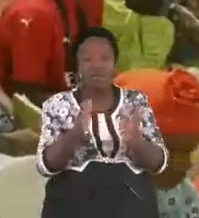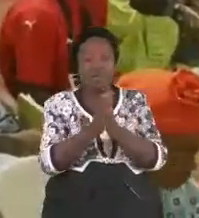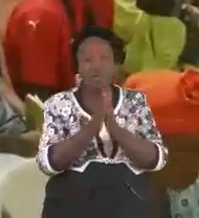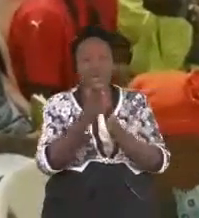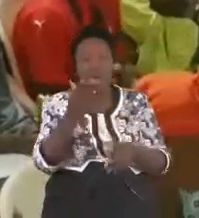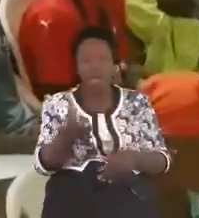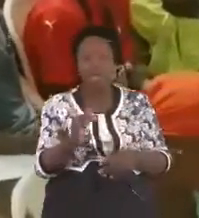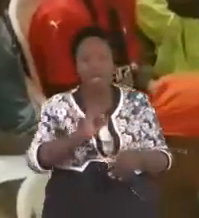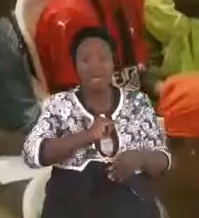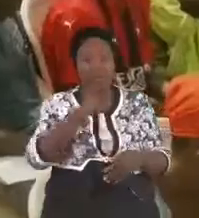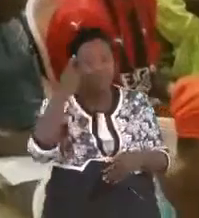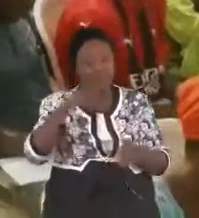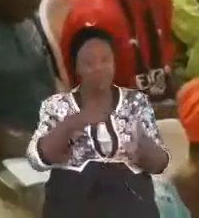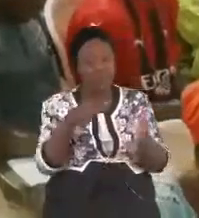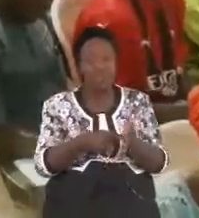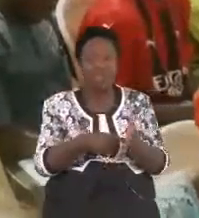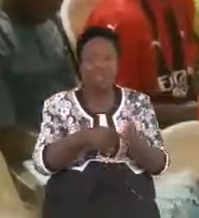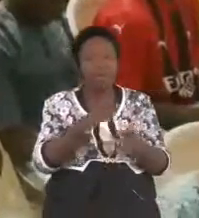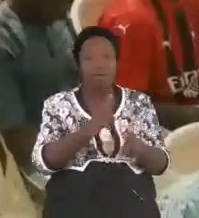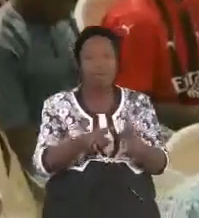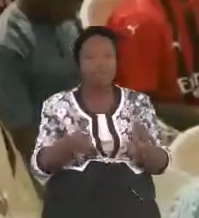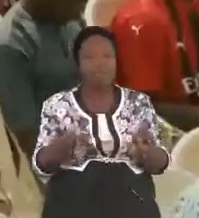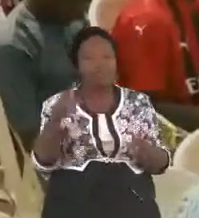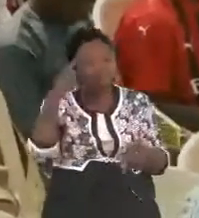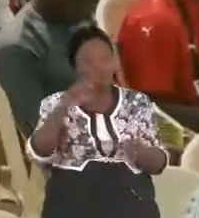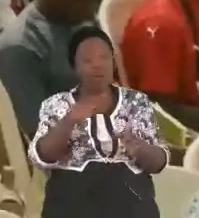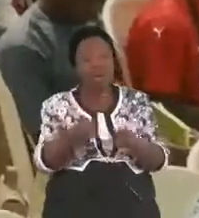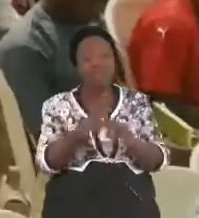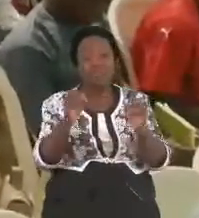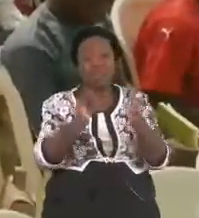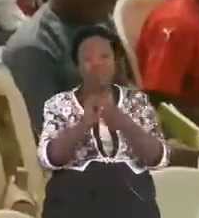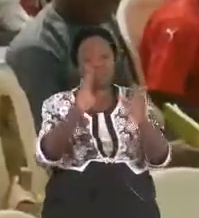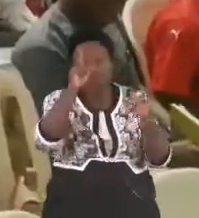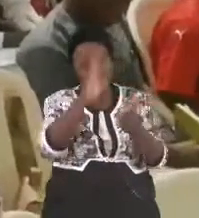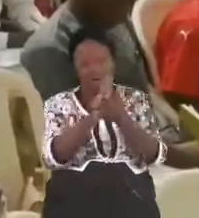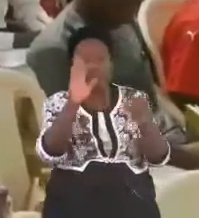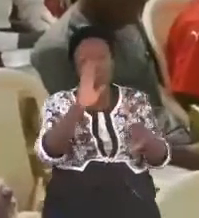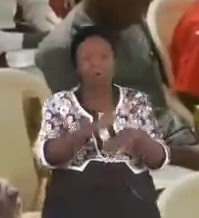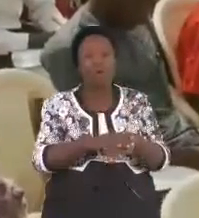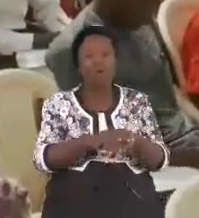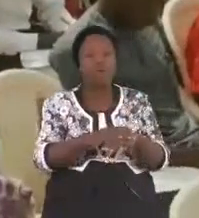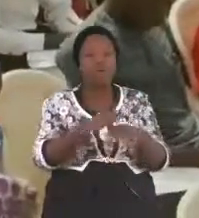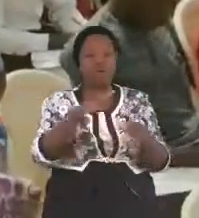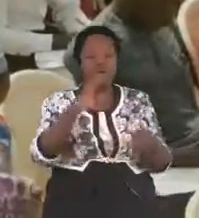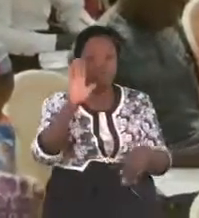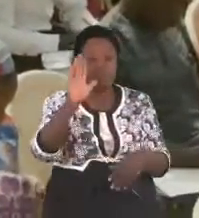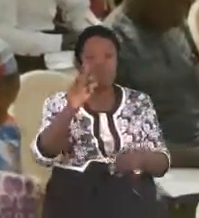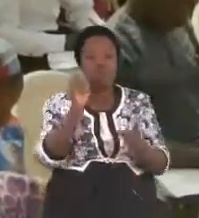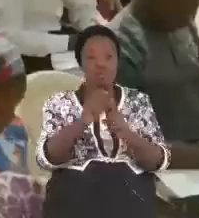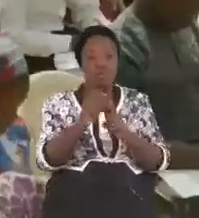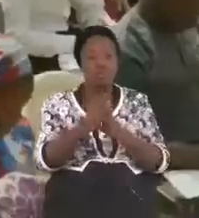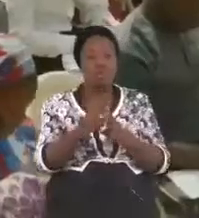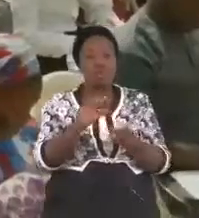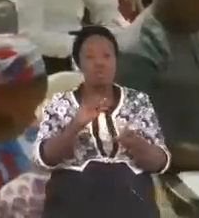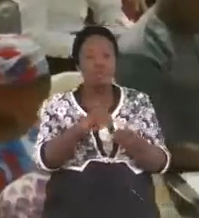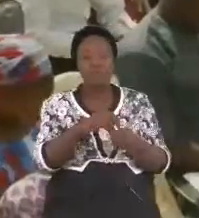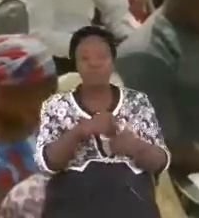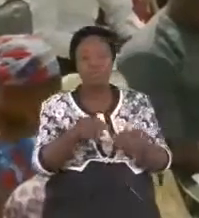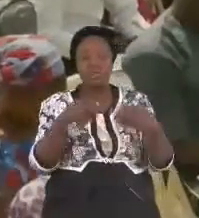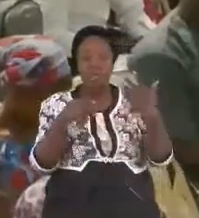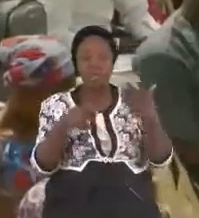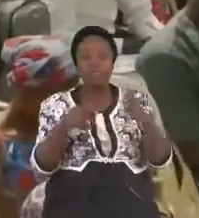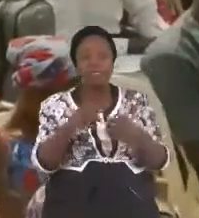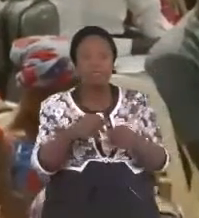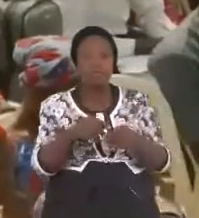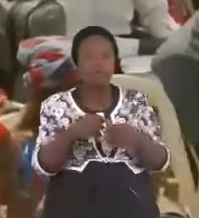believe on me through their word verse 21 that they all meet the one as the father